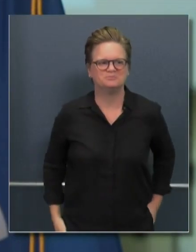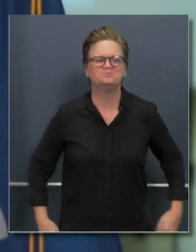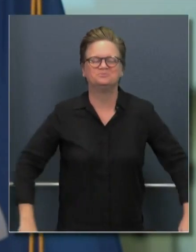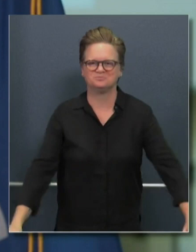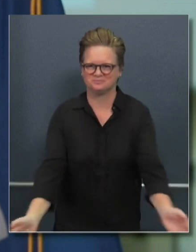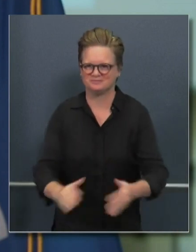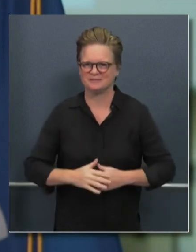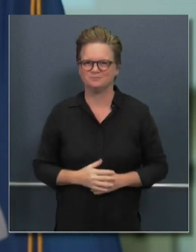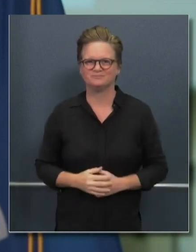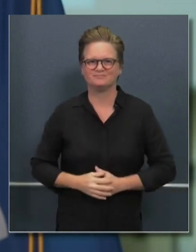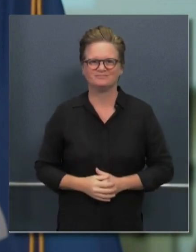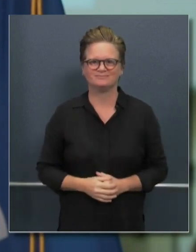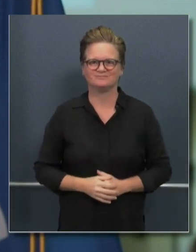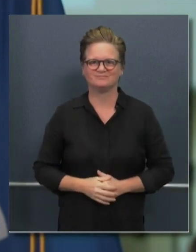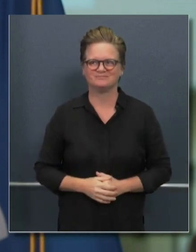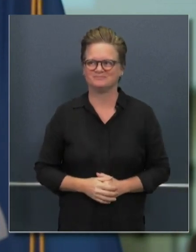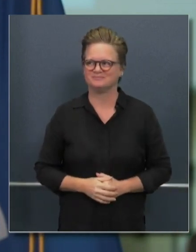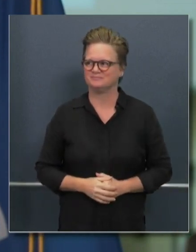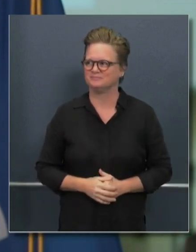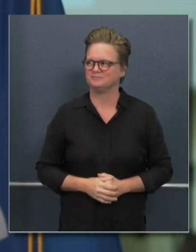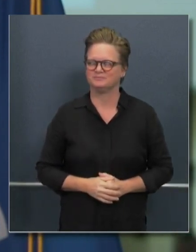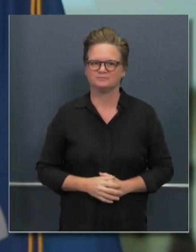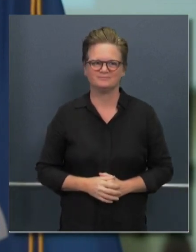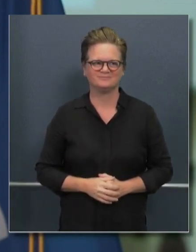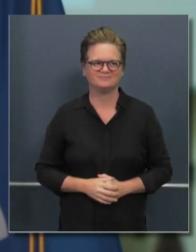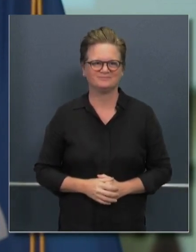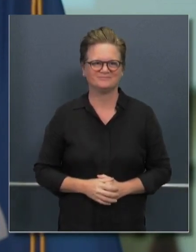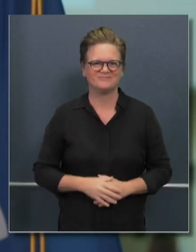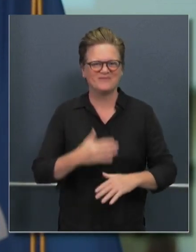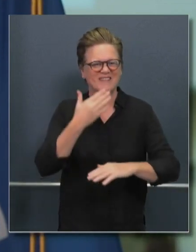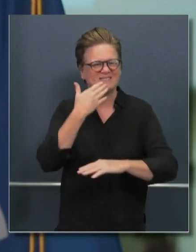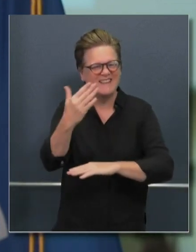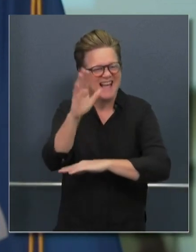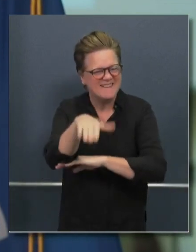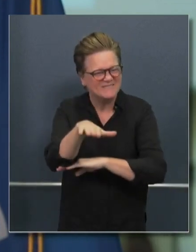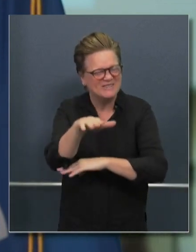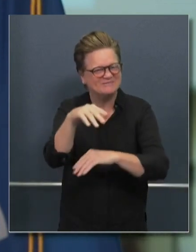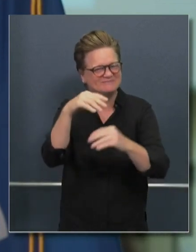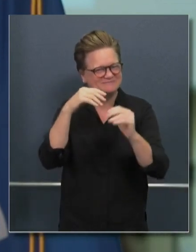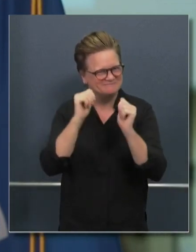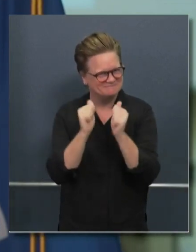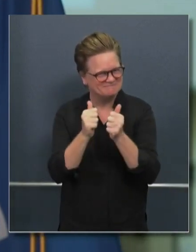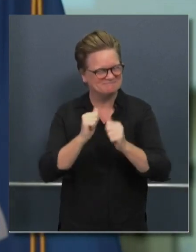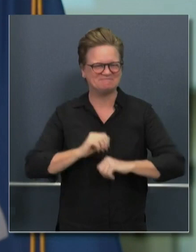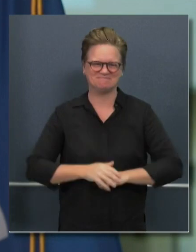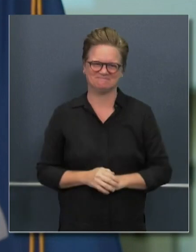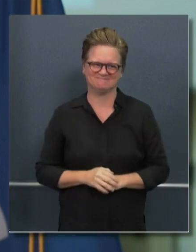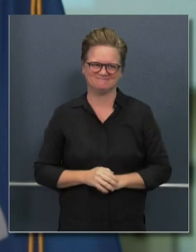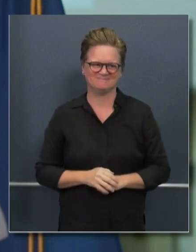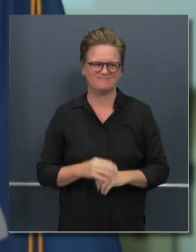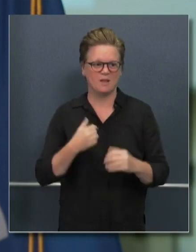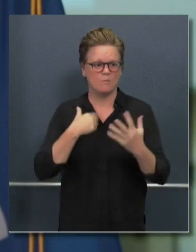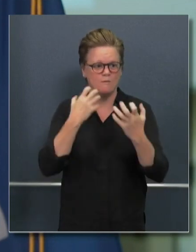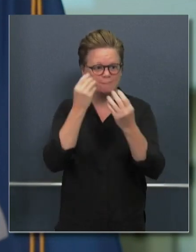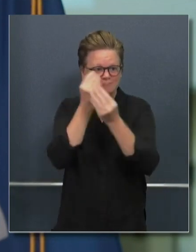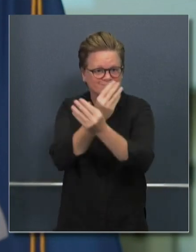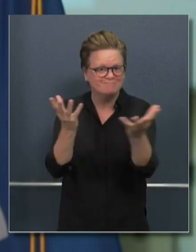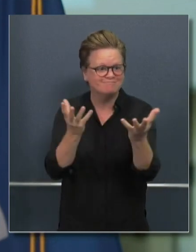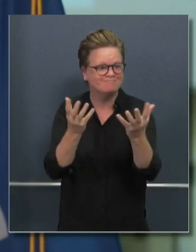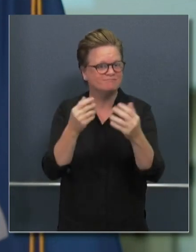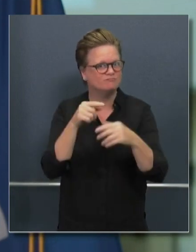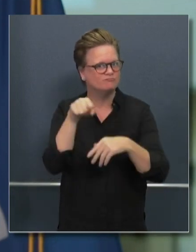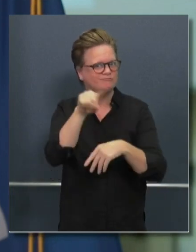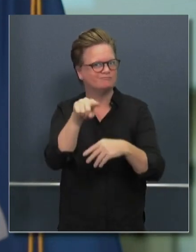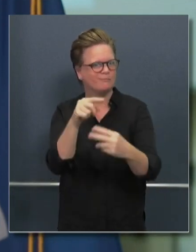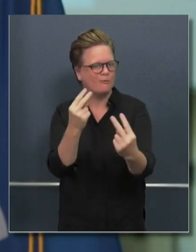Well, good afternoon. I wanted to update those of you that are kind enough to tune in on our current